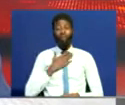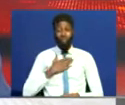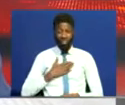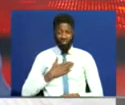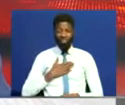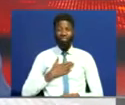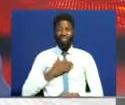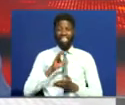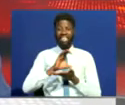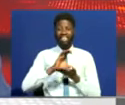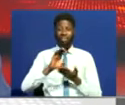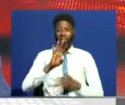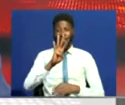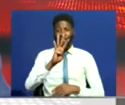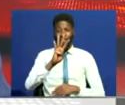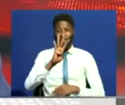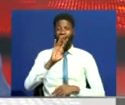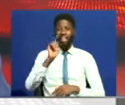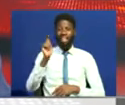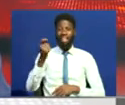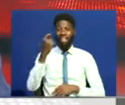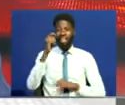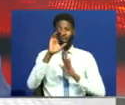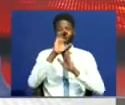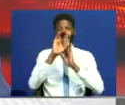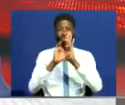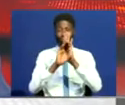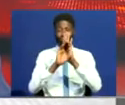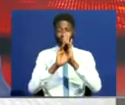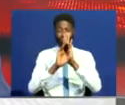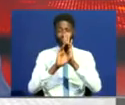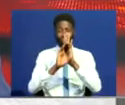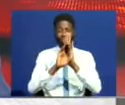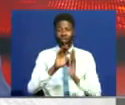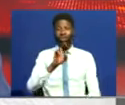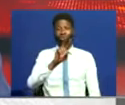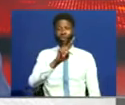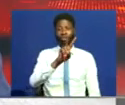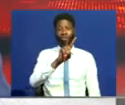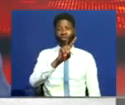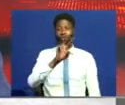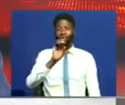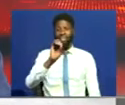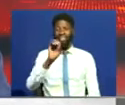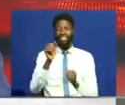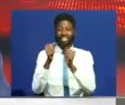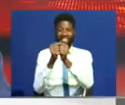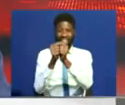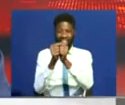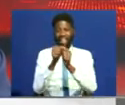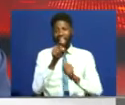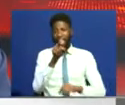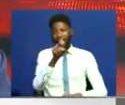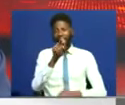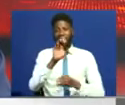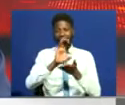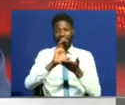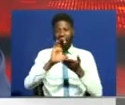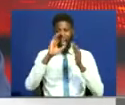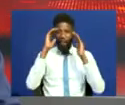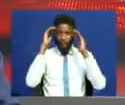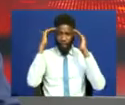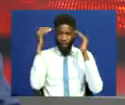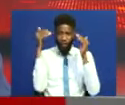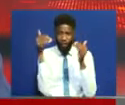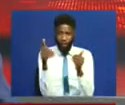Constitution of Kenya 2010. Yes. It is a chapter about rights. And one of the rights that cannot